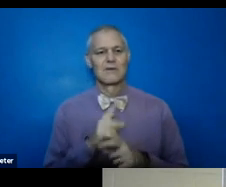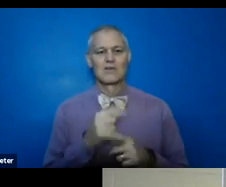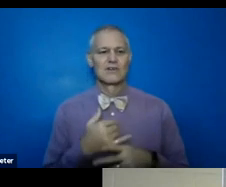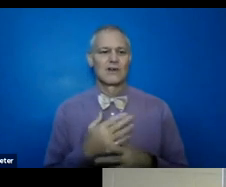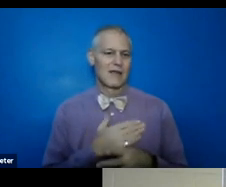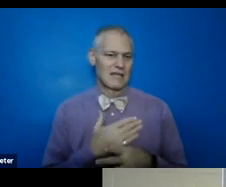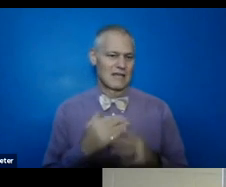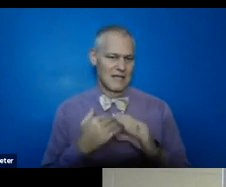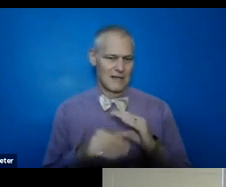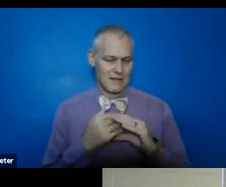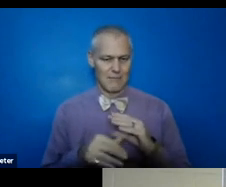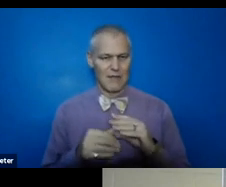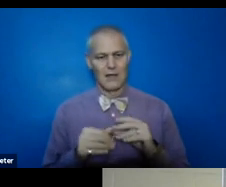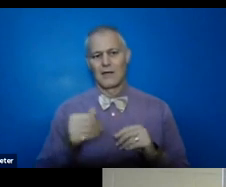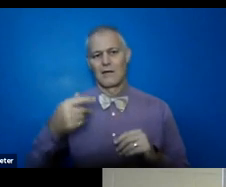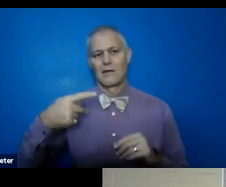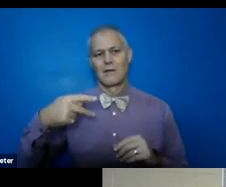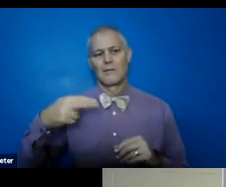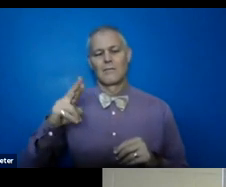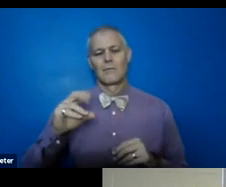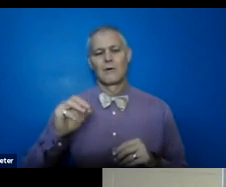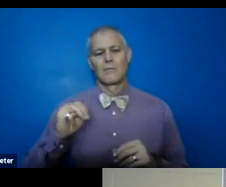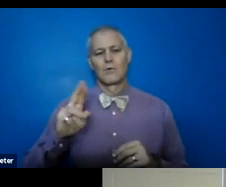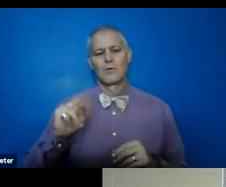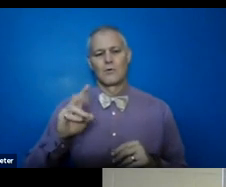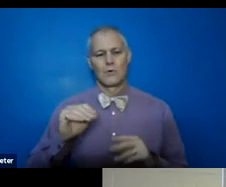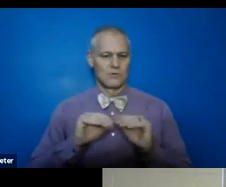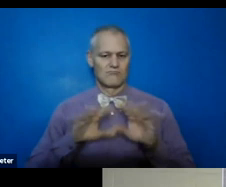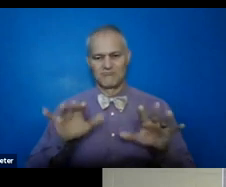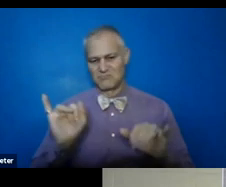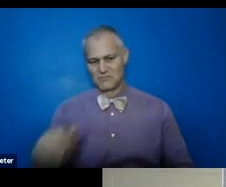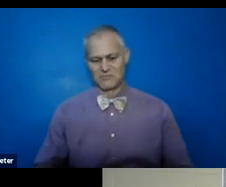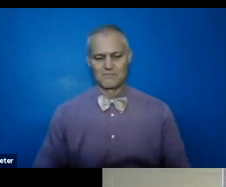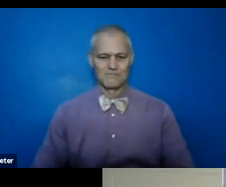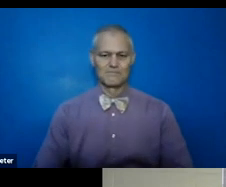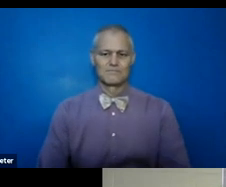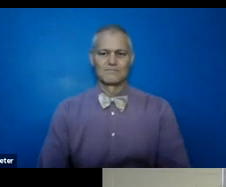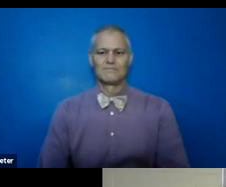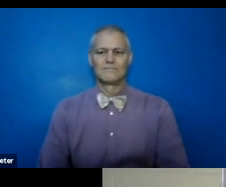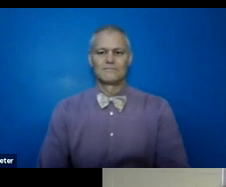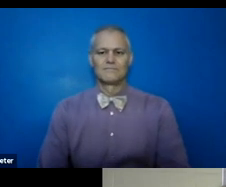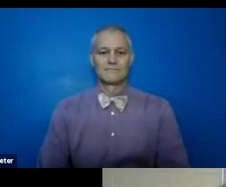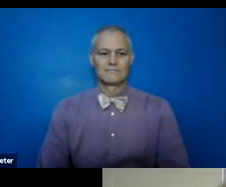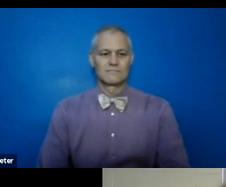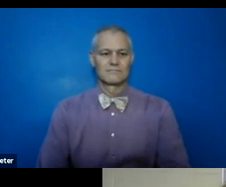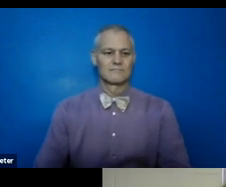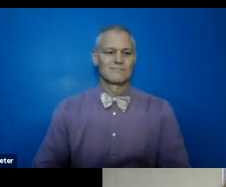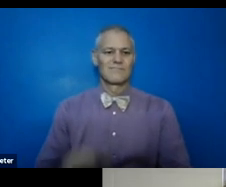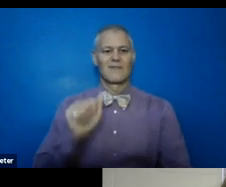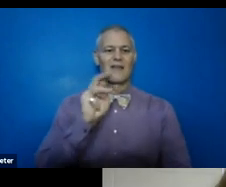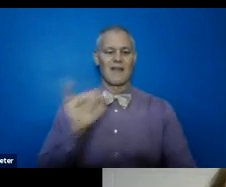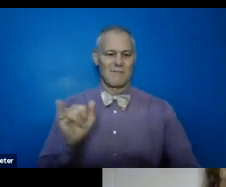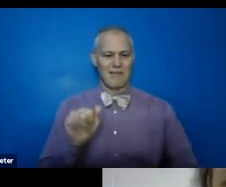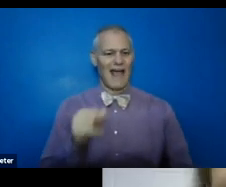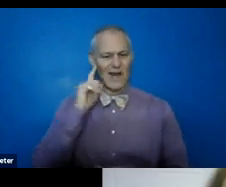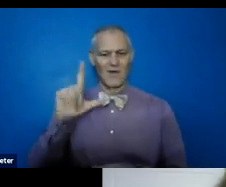and Promundo stuff is all available for free, and I'd love to answer any questions people have. Thank you. Well, I'm going to go before Lester since I know he's going